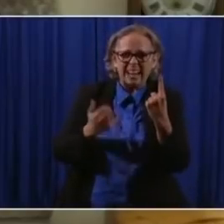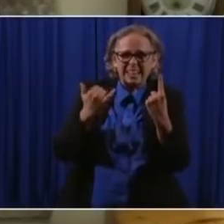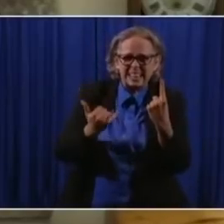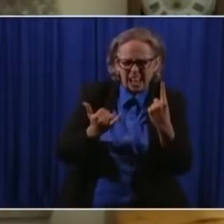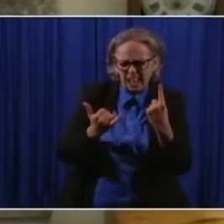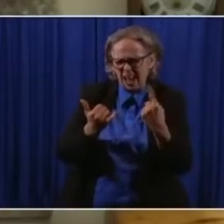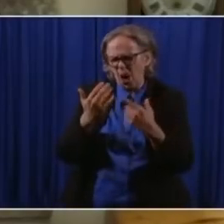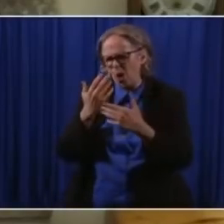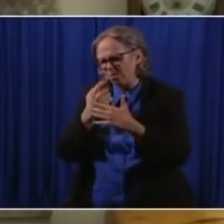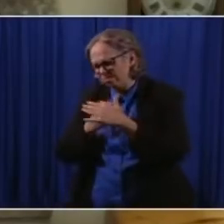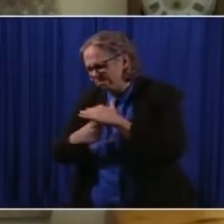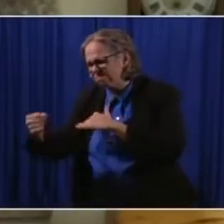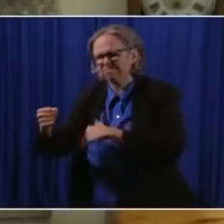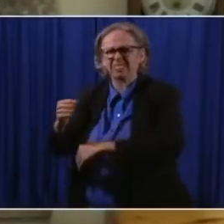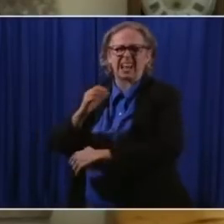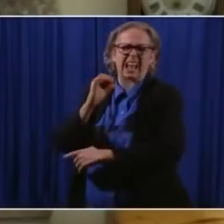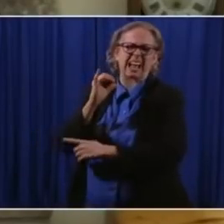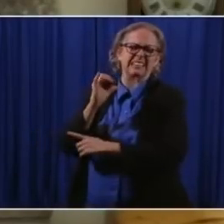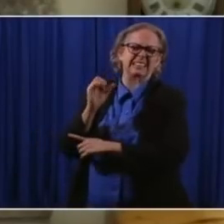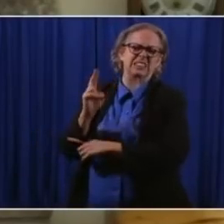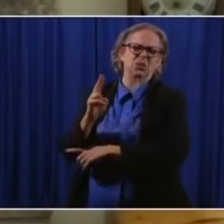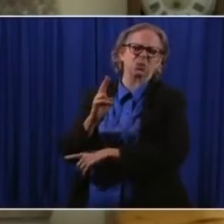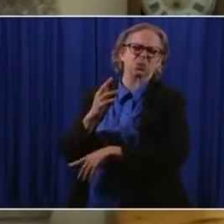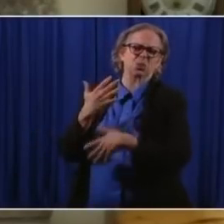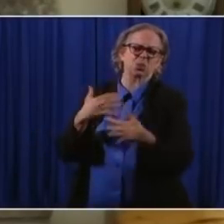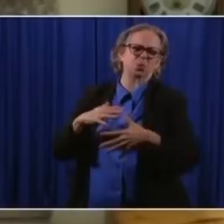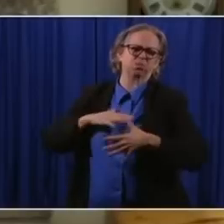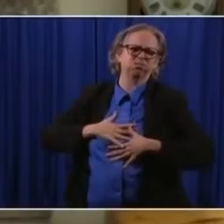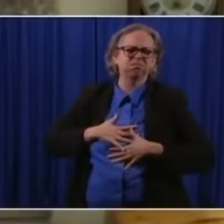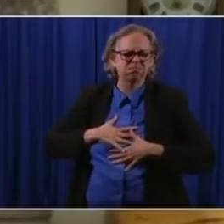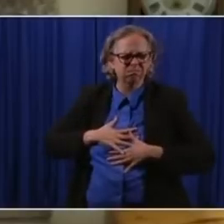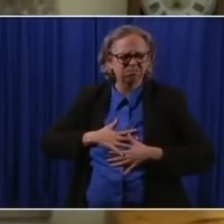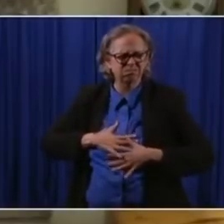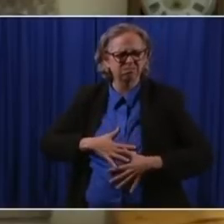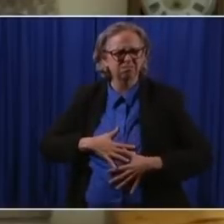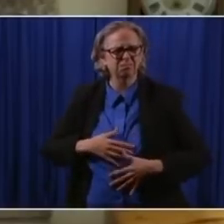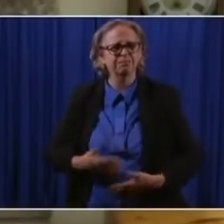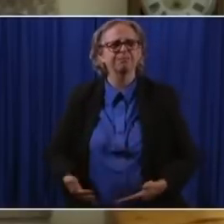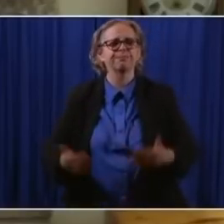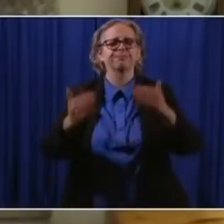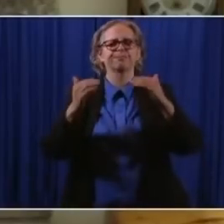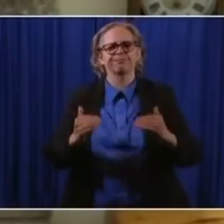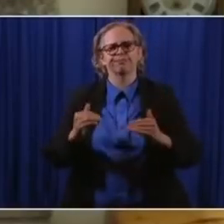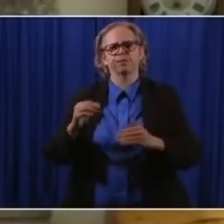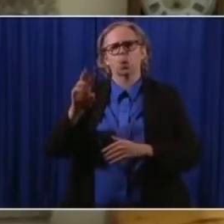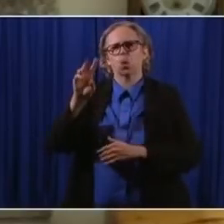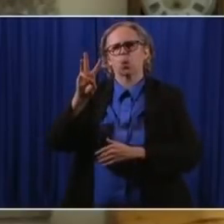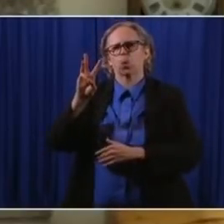a sports team had a sleepover at a team member's house, and now there are 9 confirmed cases.